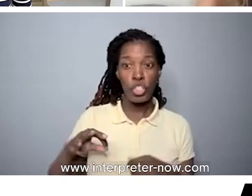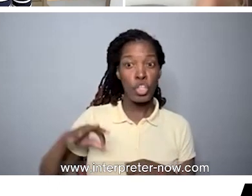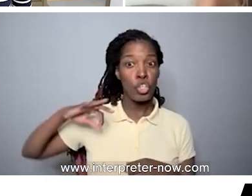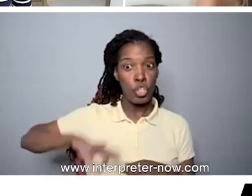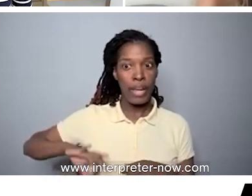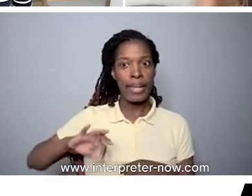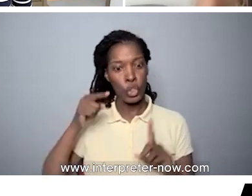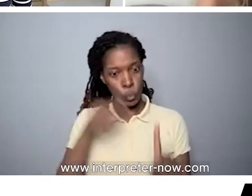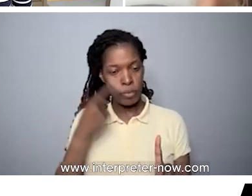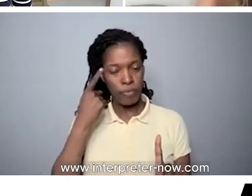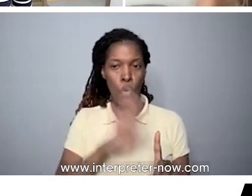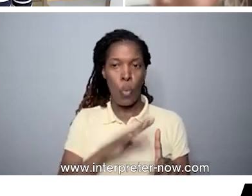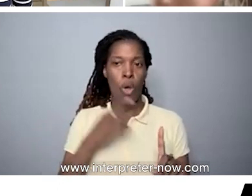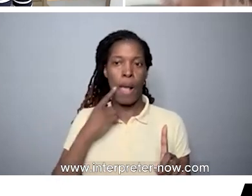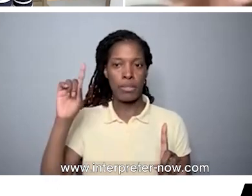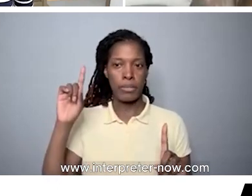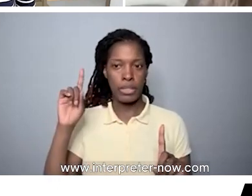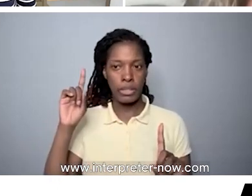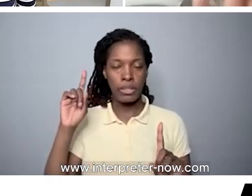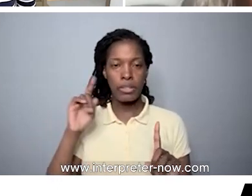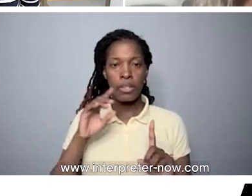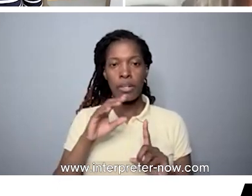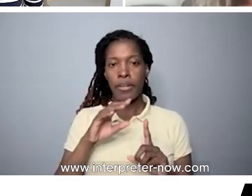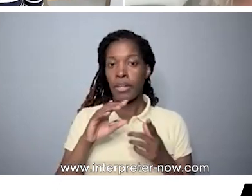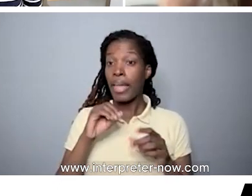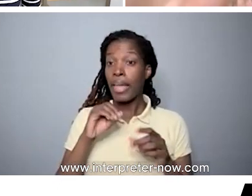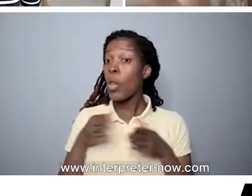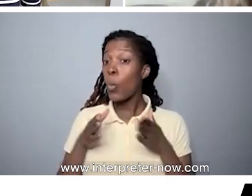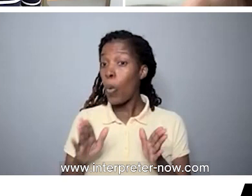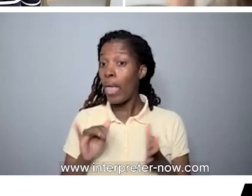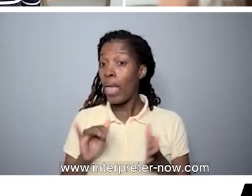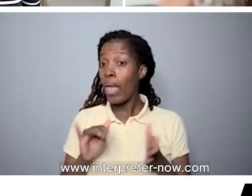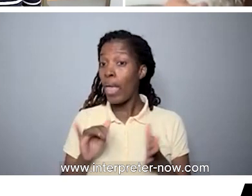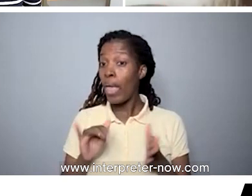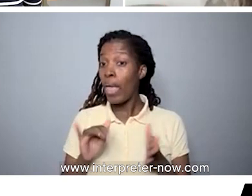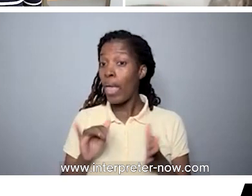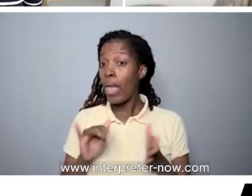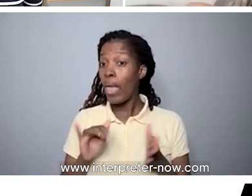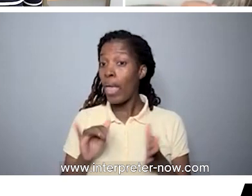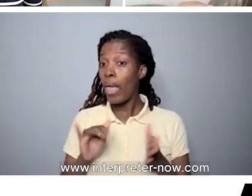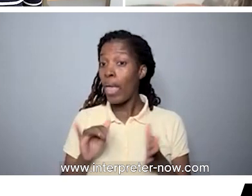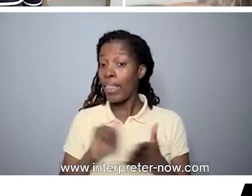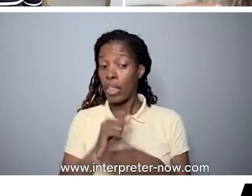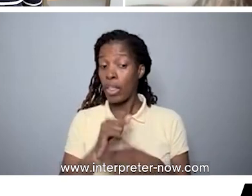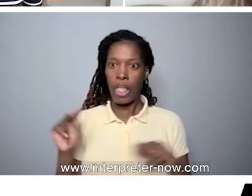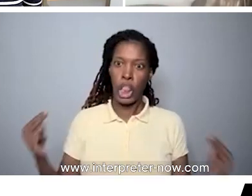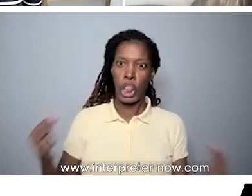and also won't feel like, look at me, look at me, look at me, because that's not who you are. If you are that person, then cool.